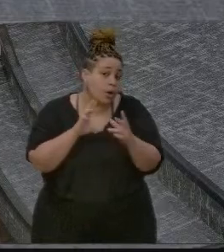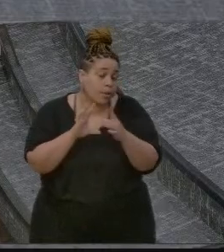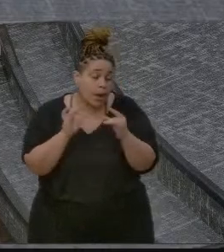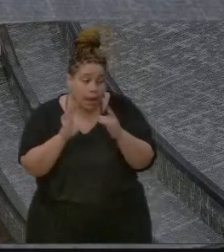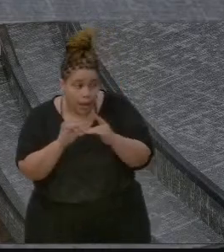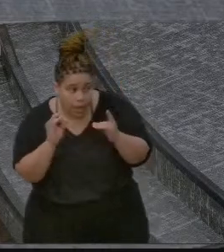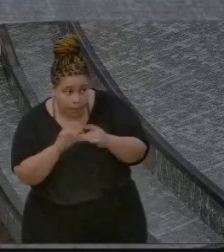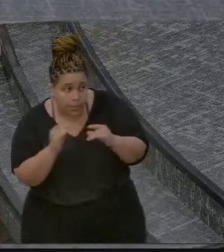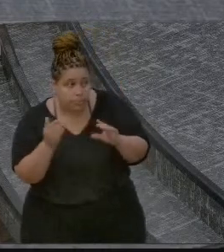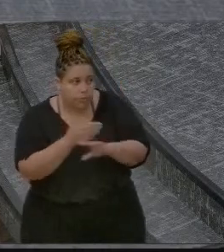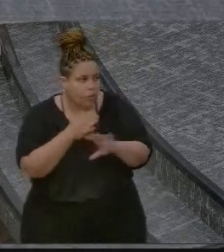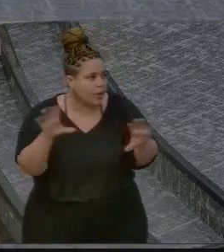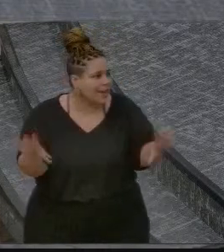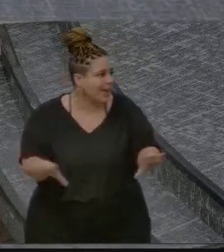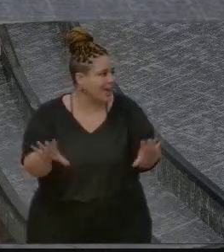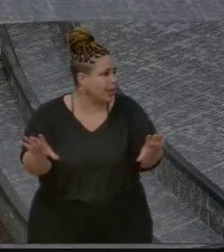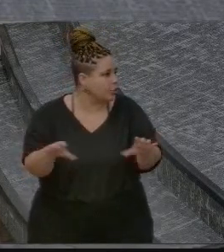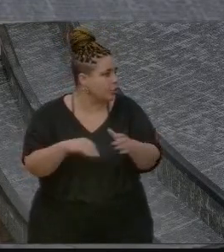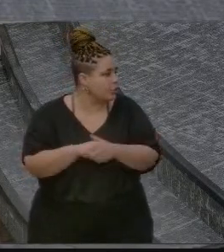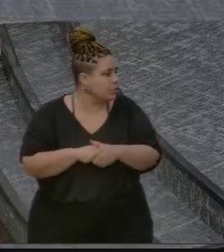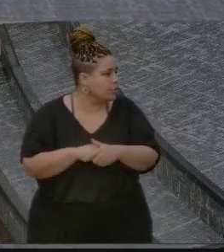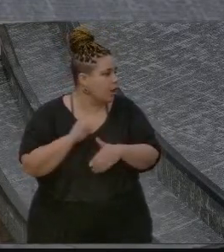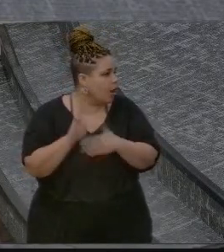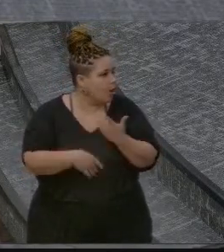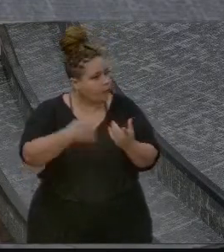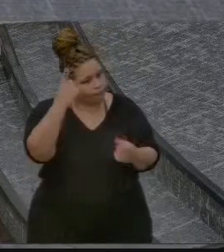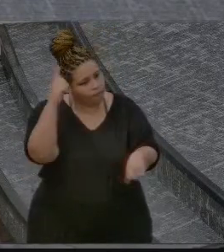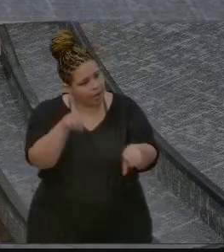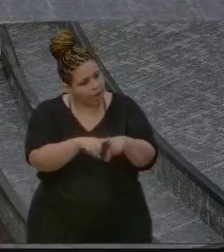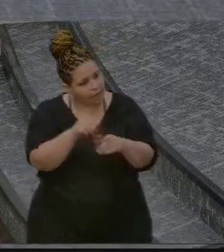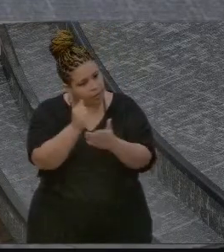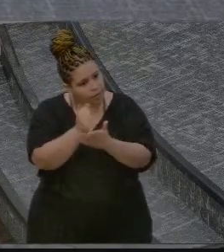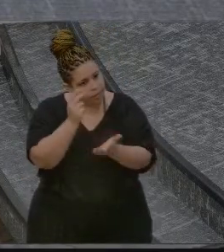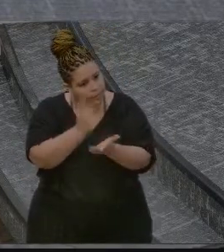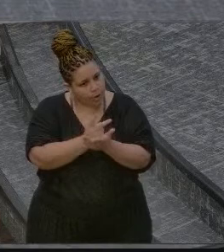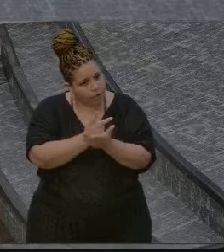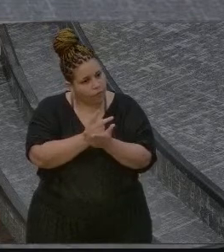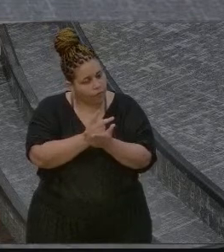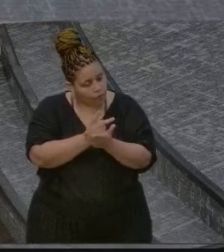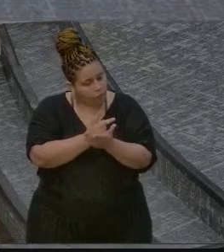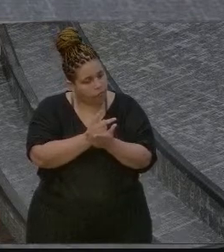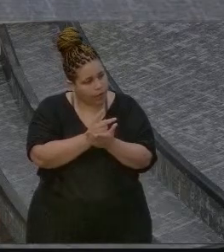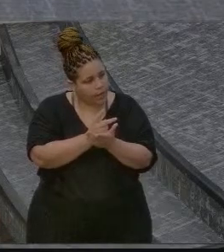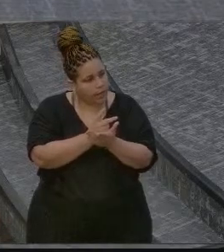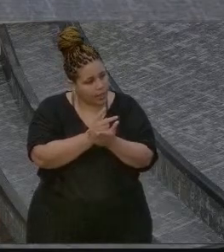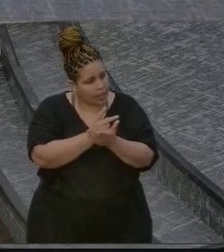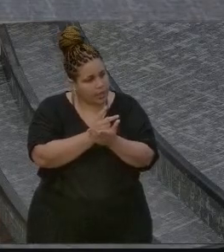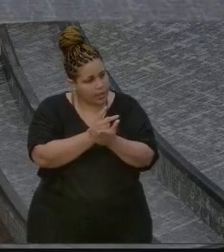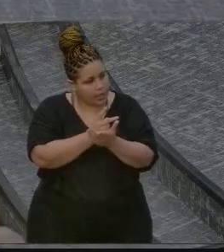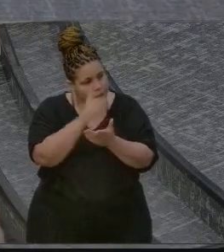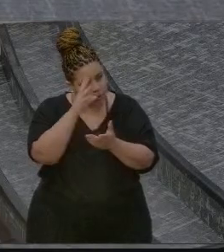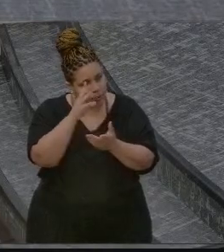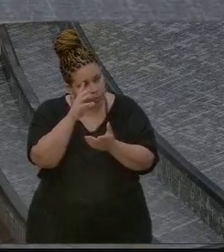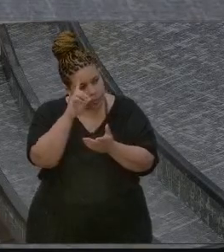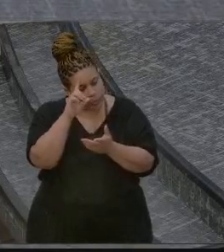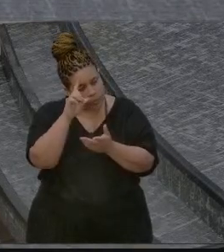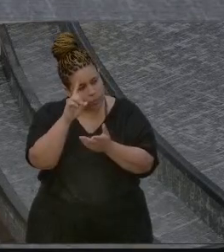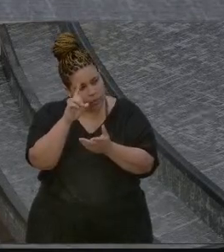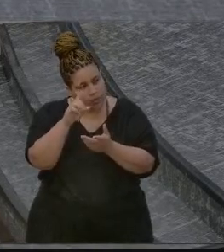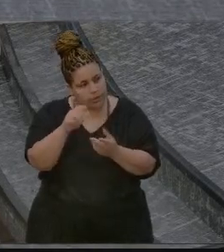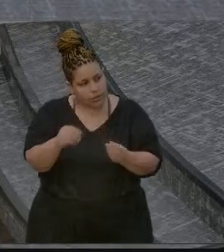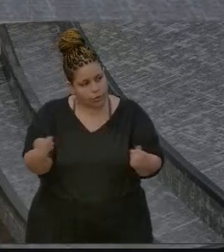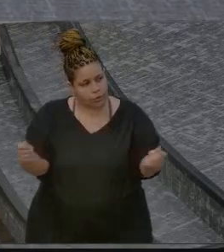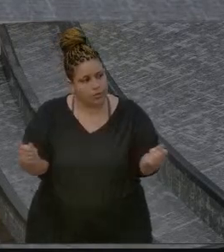we take action? All right, all in favor of approving the resolution for the fiscal year 2019,